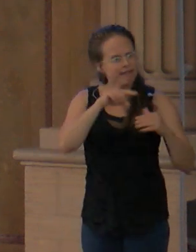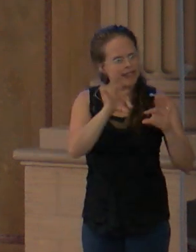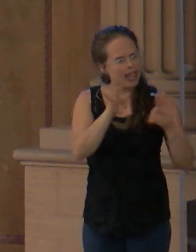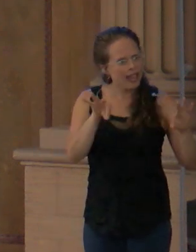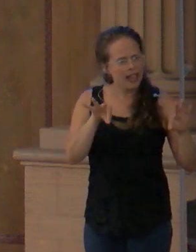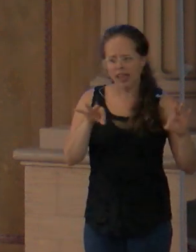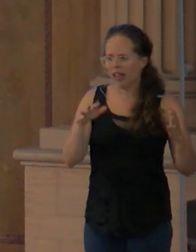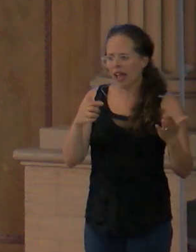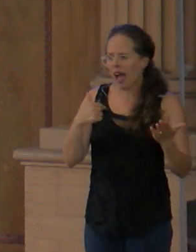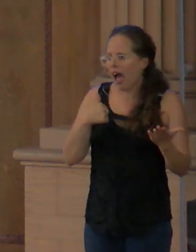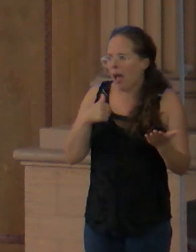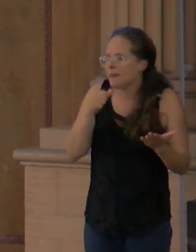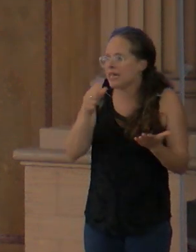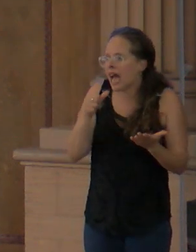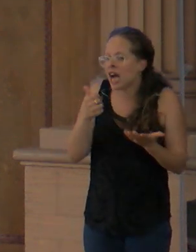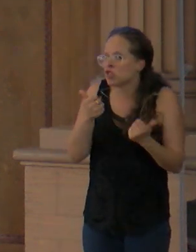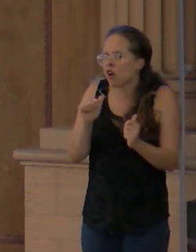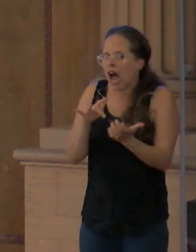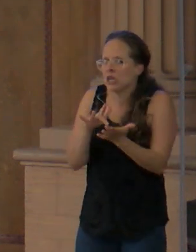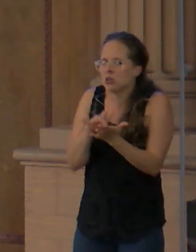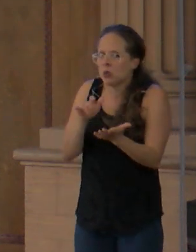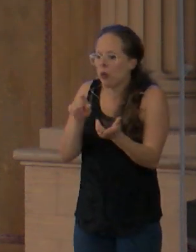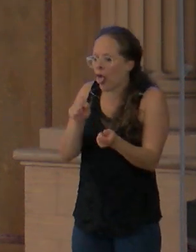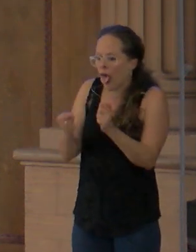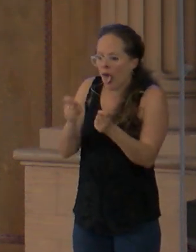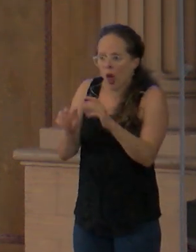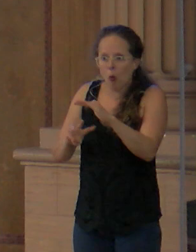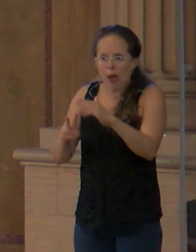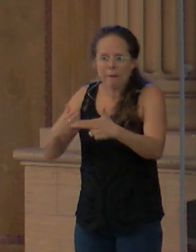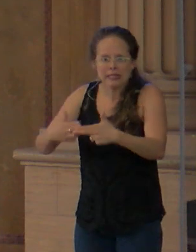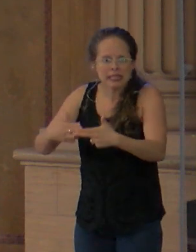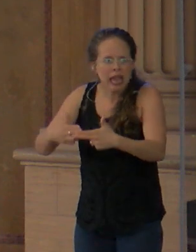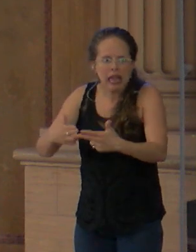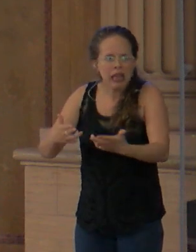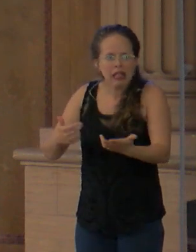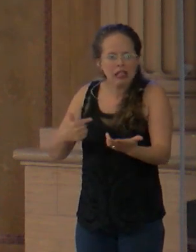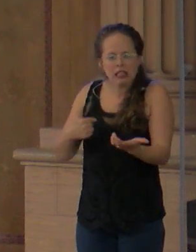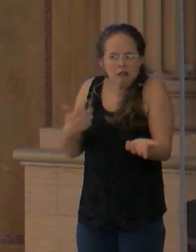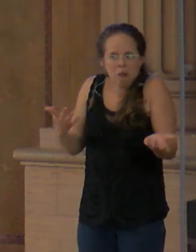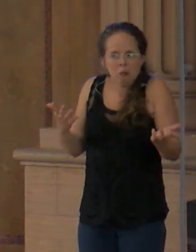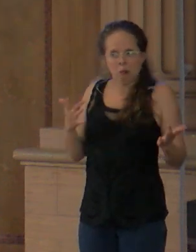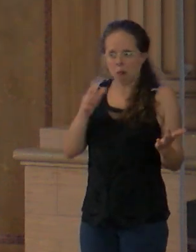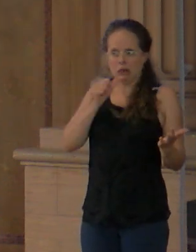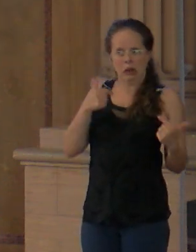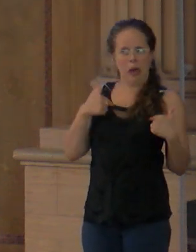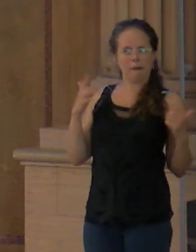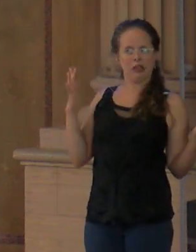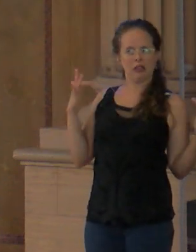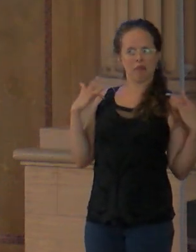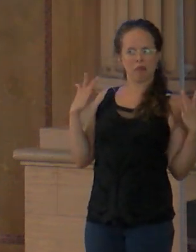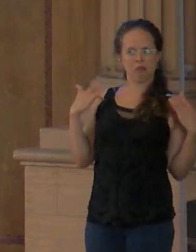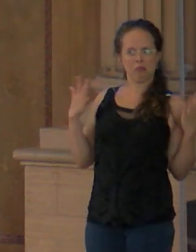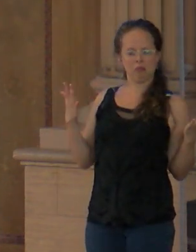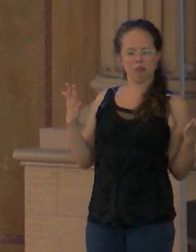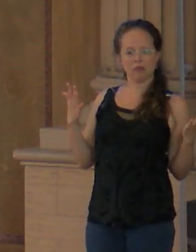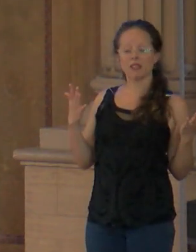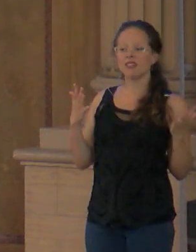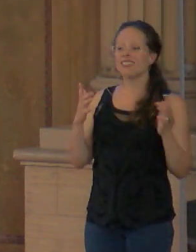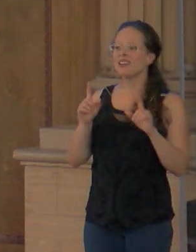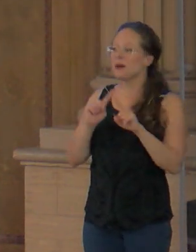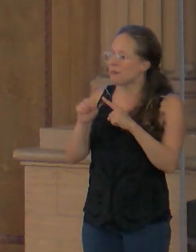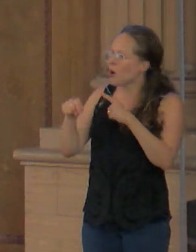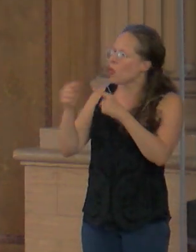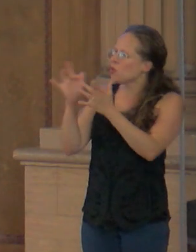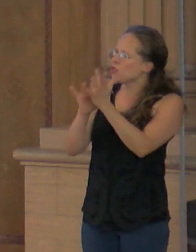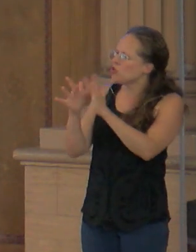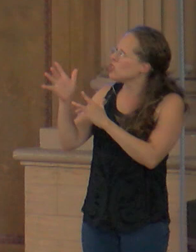Wegmans. I'm not going for a false degree or try to earn a false reputation. But when Jesus talked about